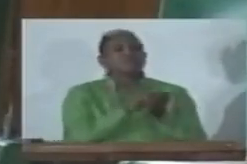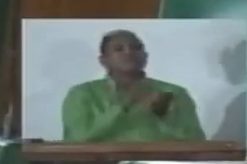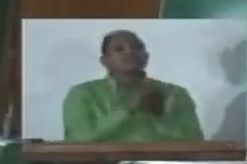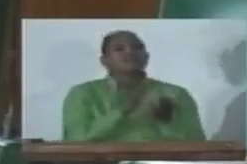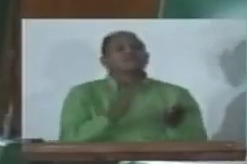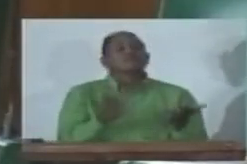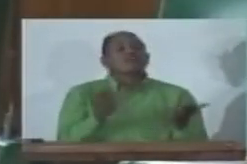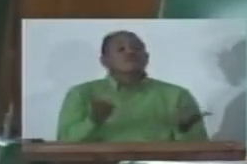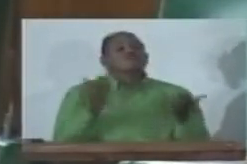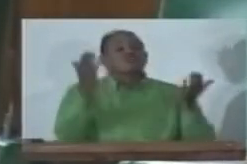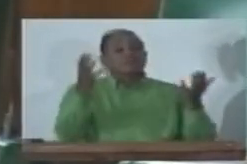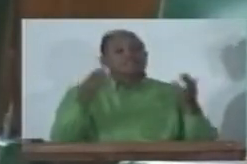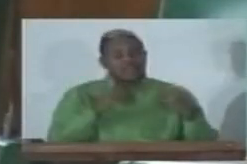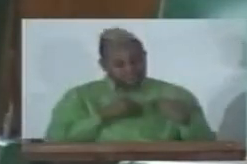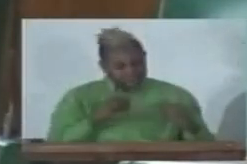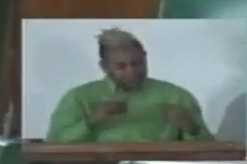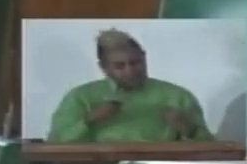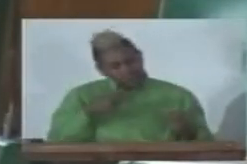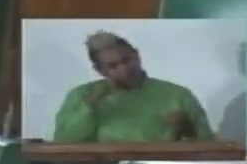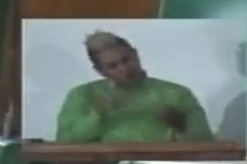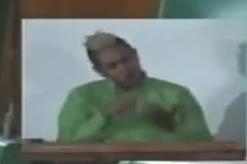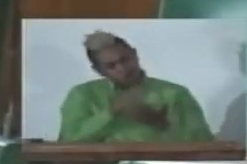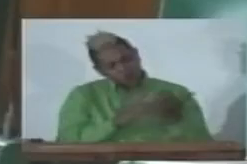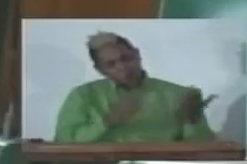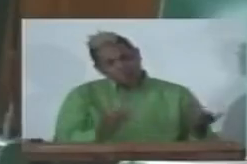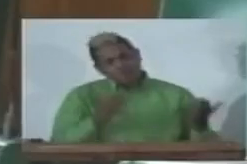Now I look at some of the recommendations,